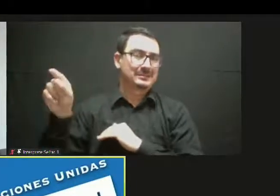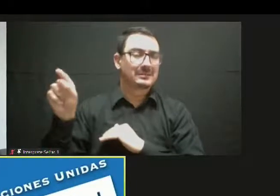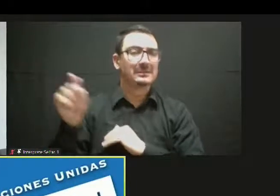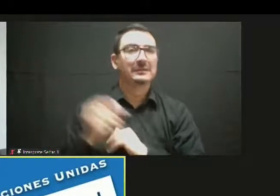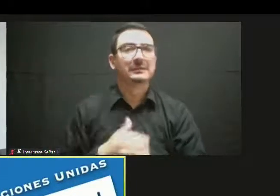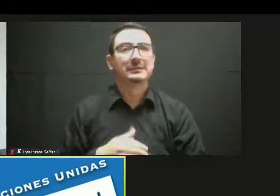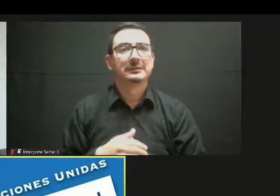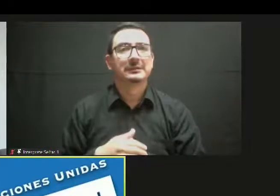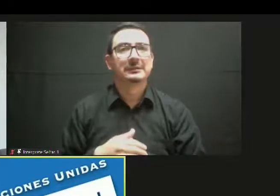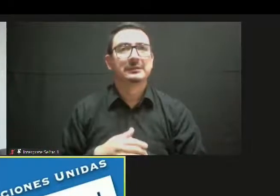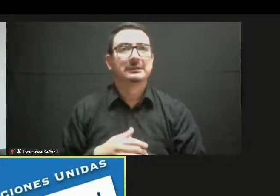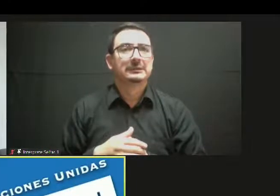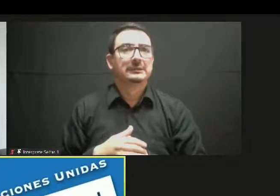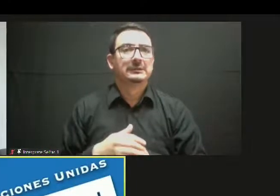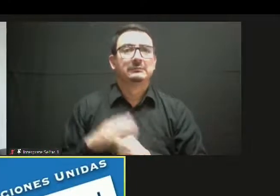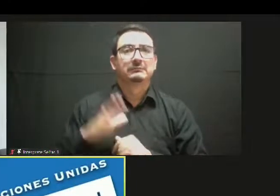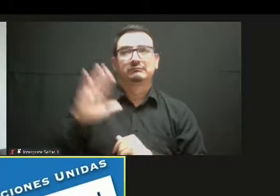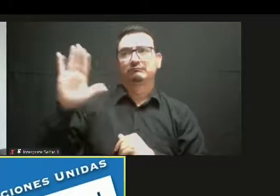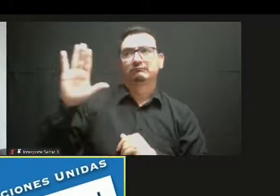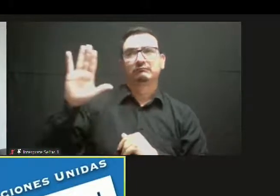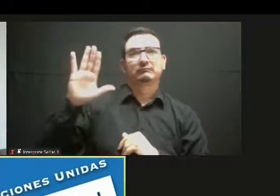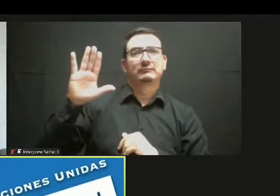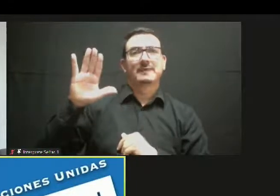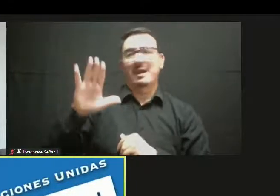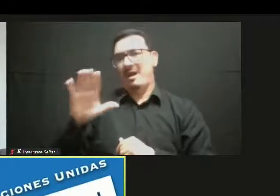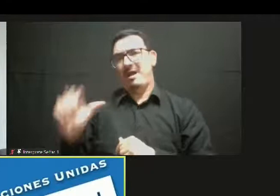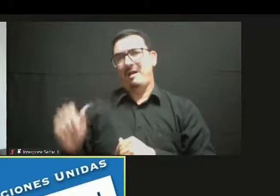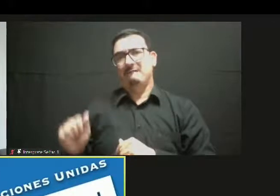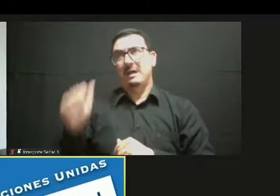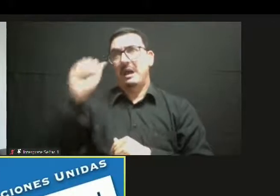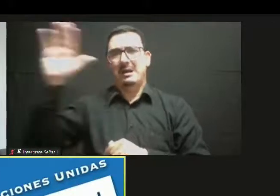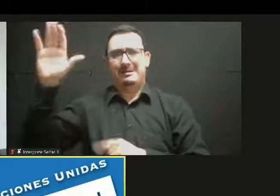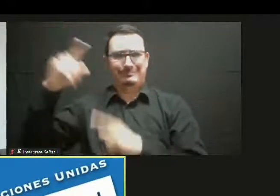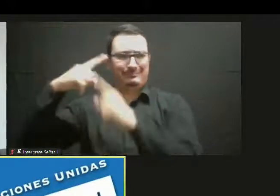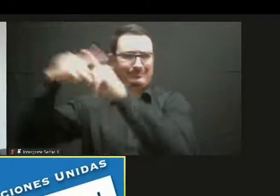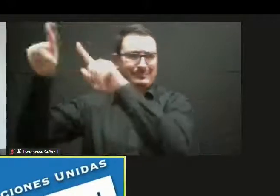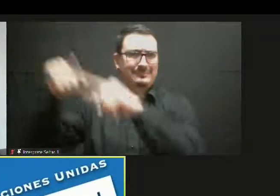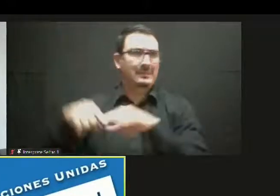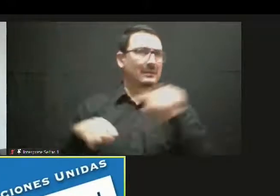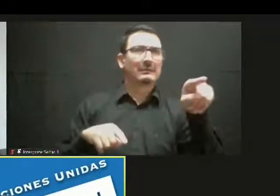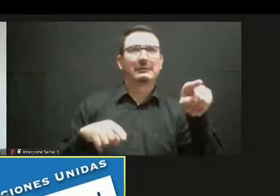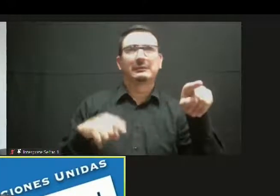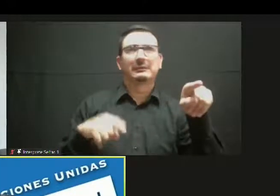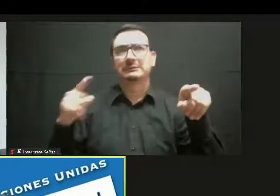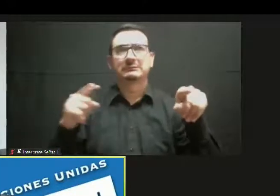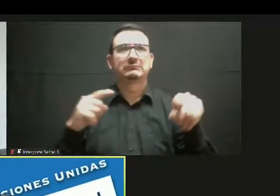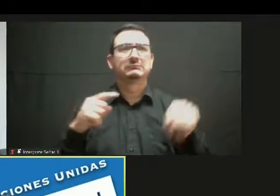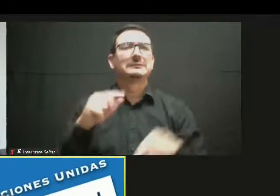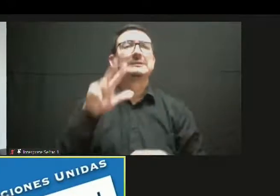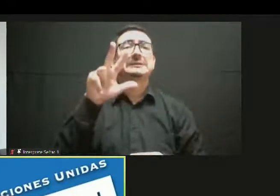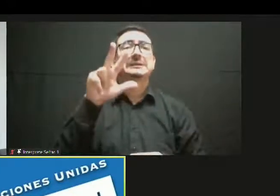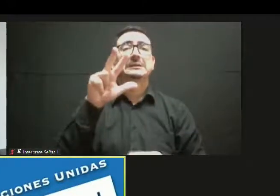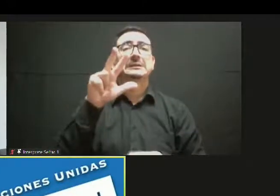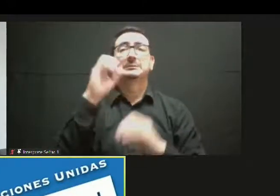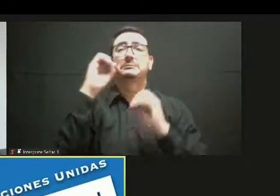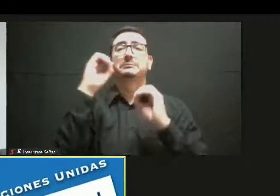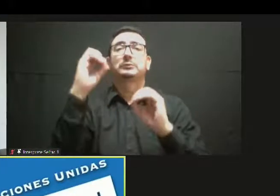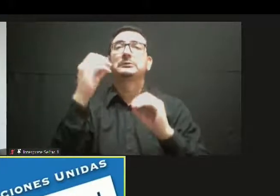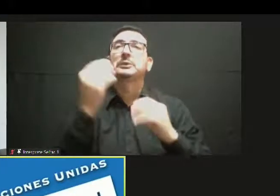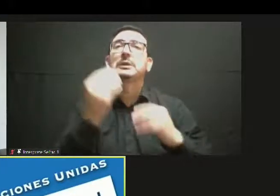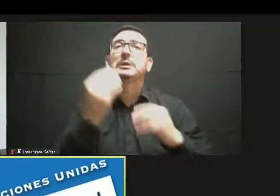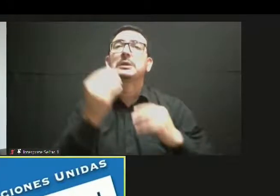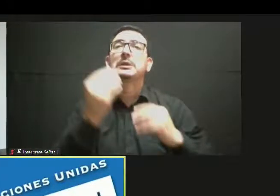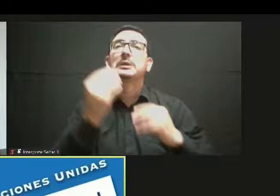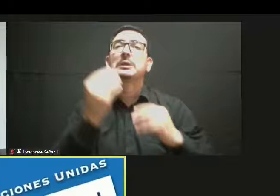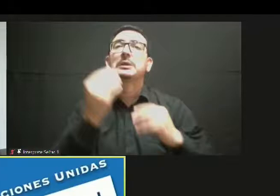only represent 3% of developing countries' exports. And I think what Rupa has highlighted is